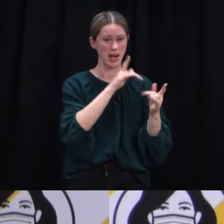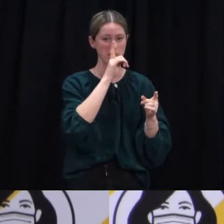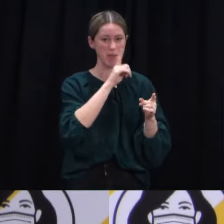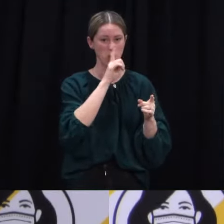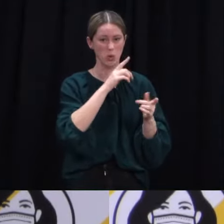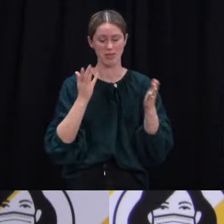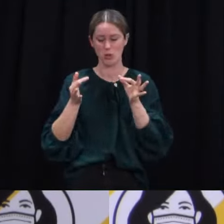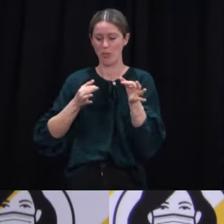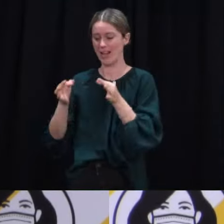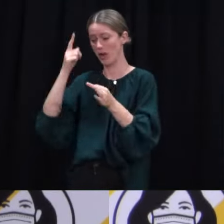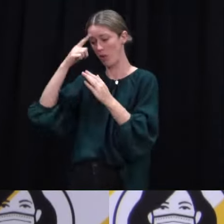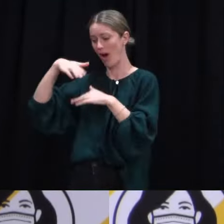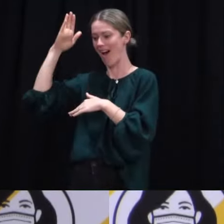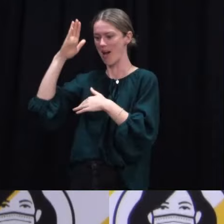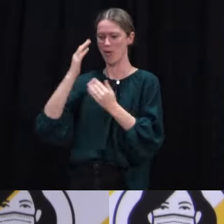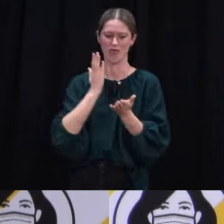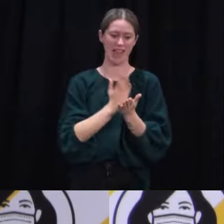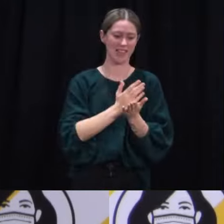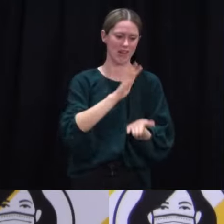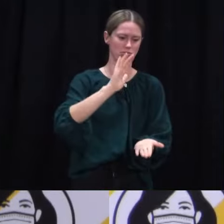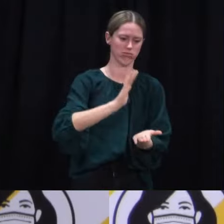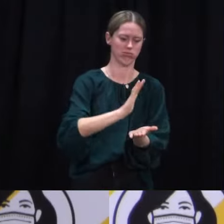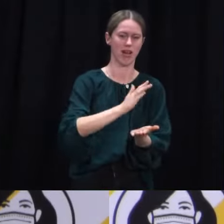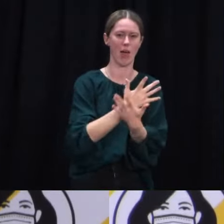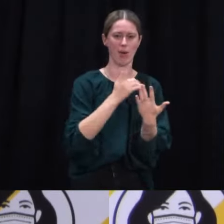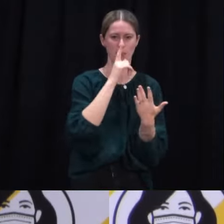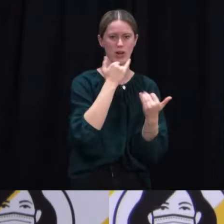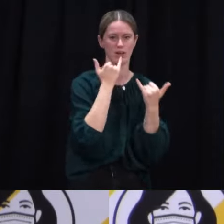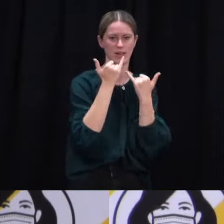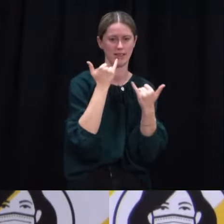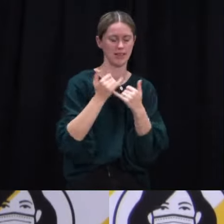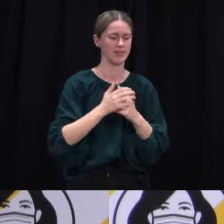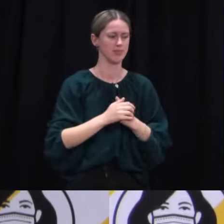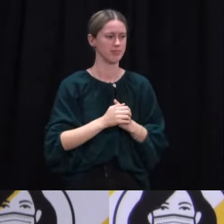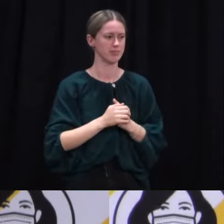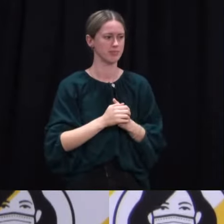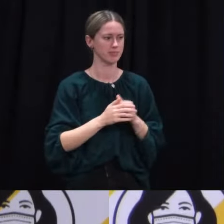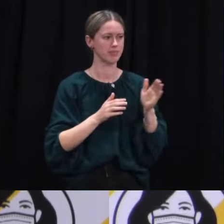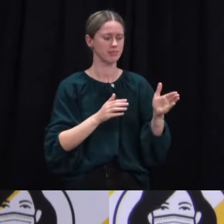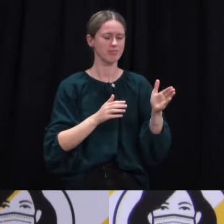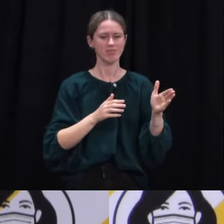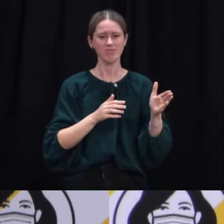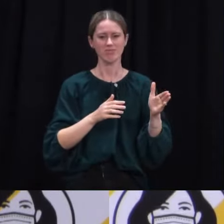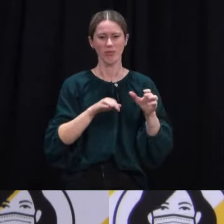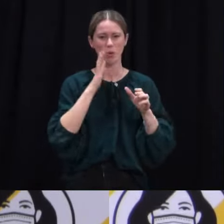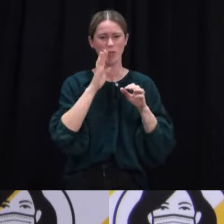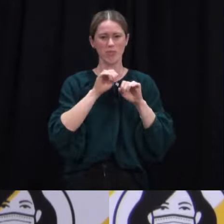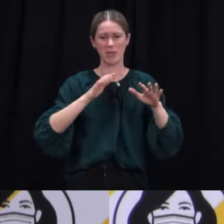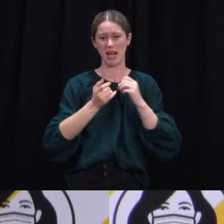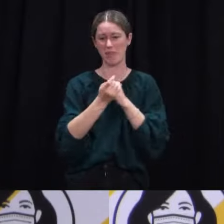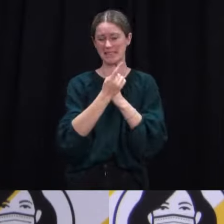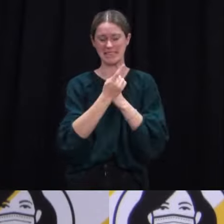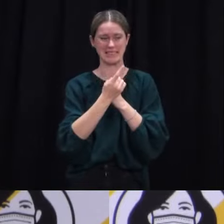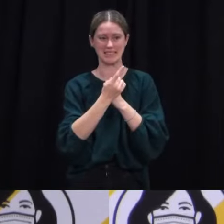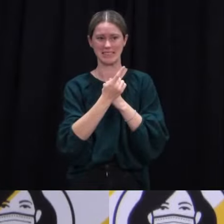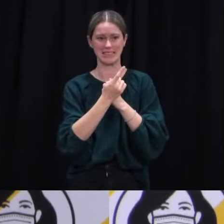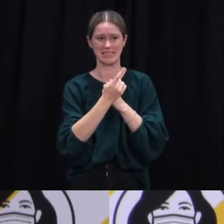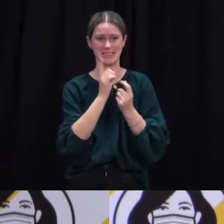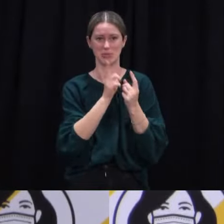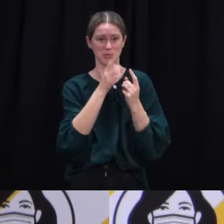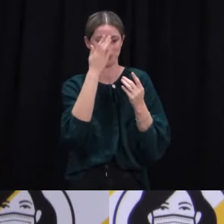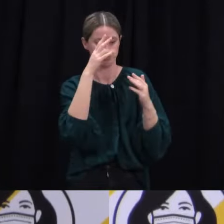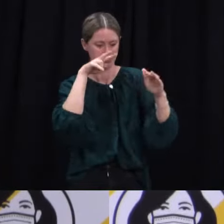for? Well, as I said earlier on, you never know quite how an outbreak's going to unfold, and one of the things we've done in this outbreak that we haven't